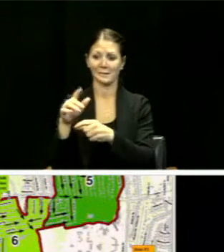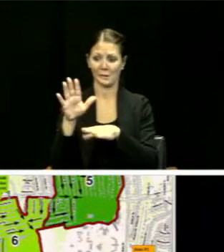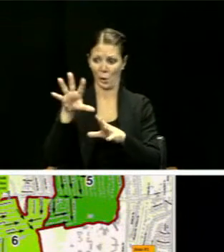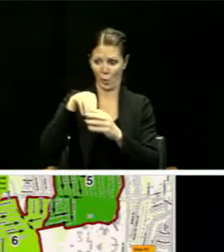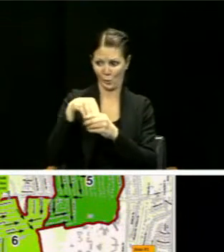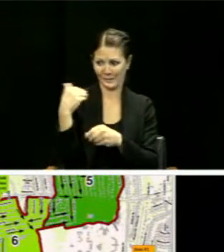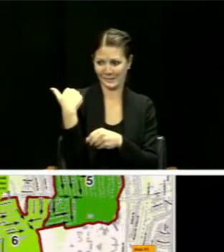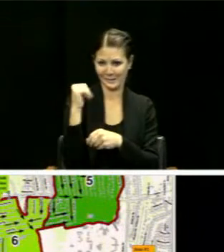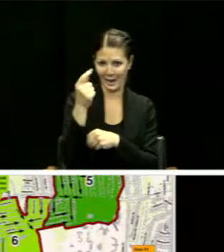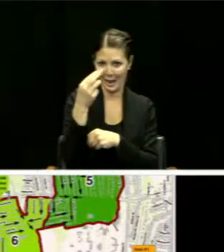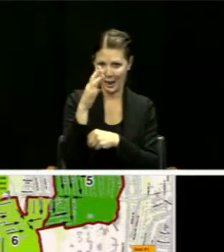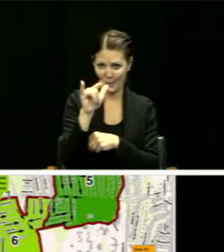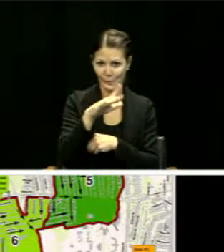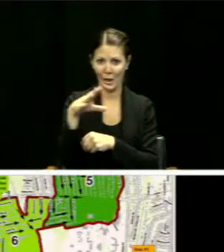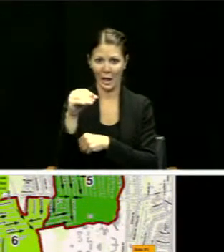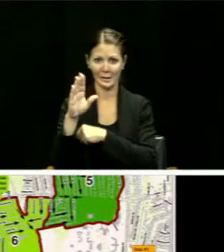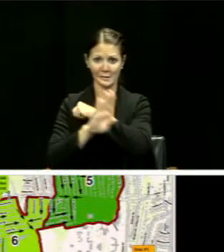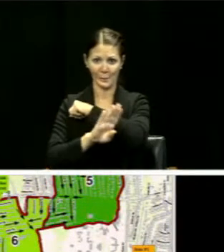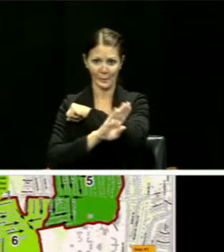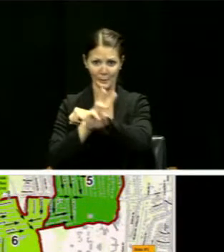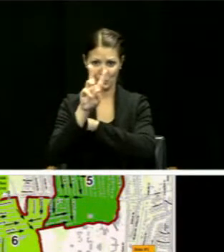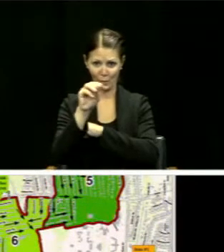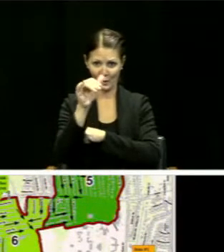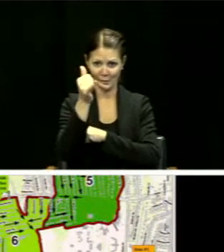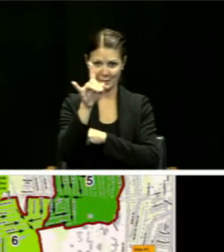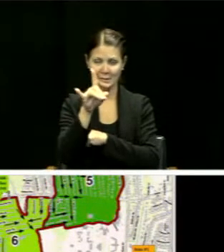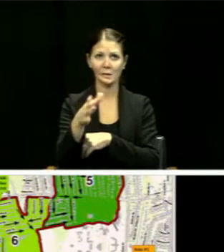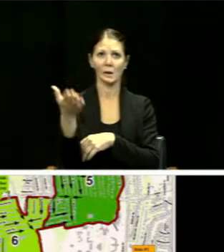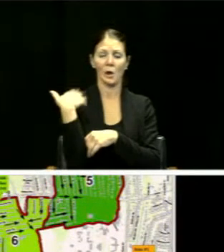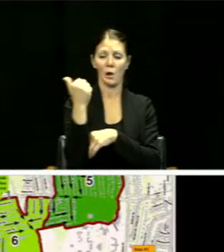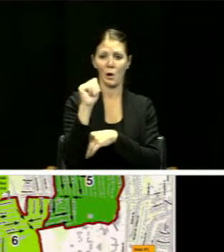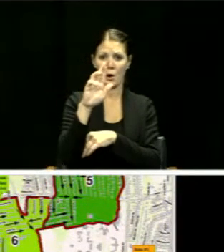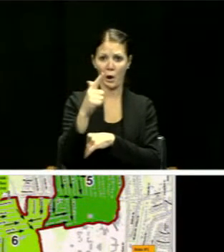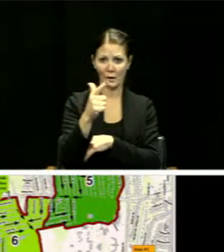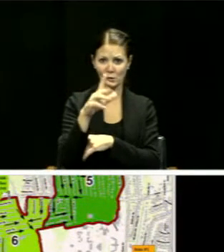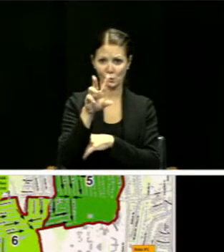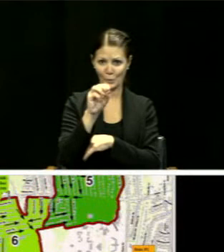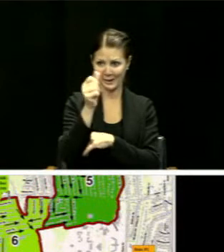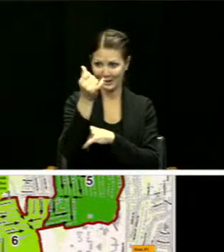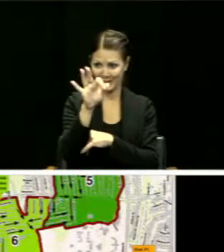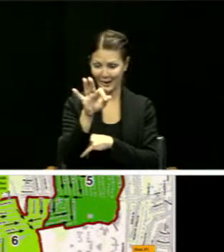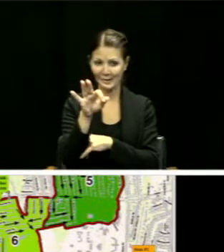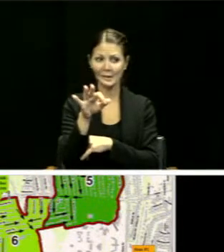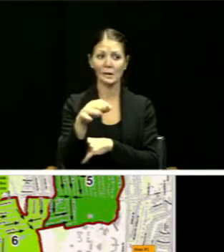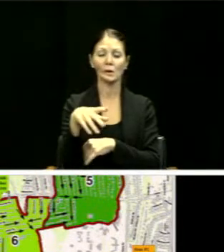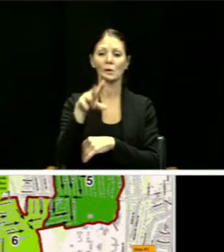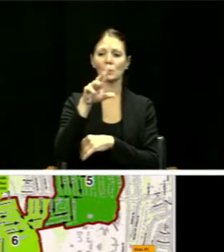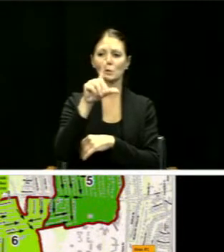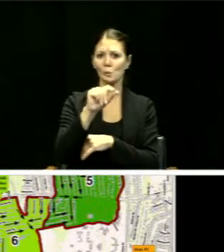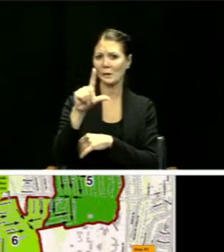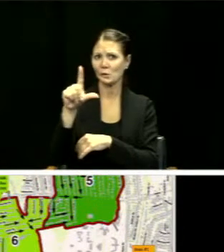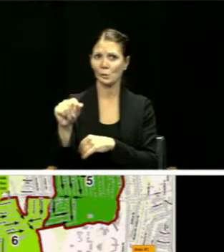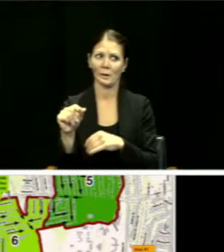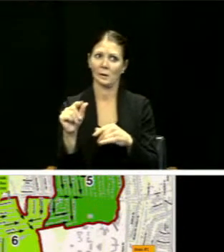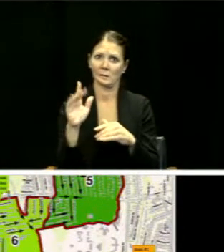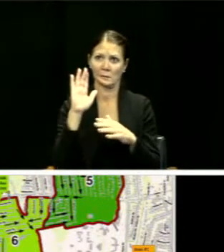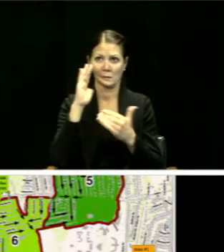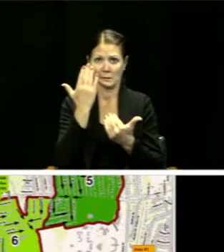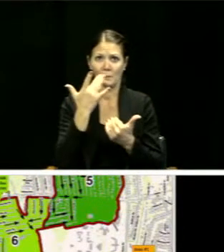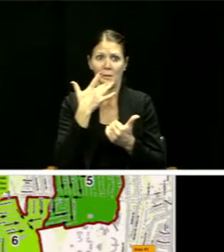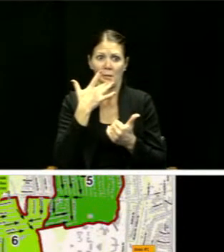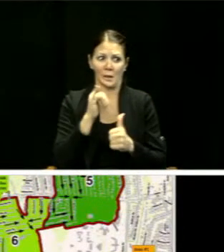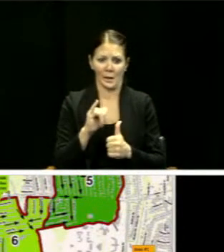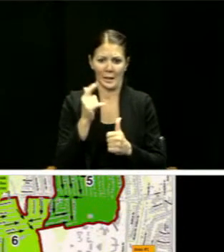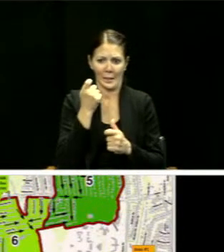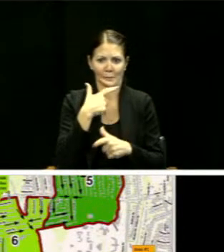of 2018. There was the August storm of 2019. 2020, luckily, you should have had some relief, or it was a little bit more of a